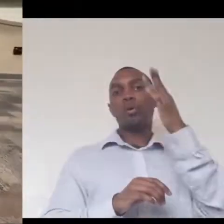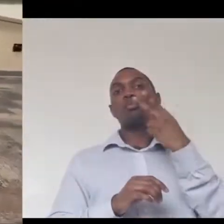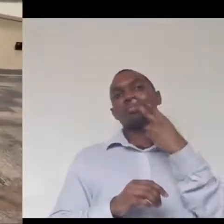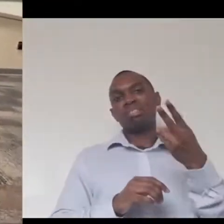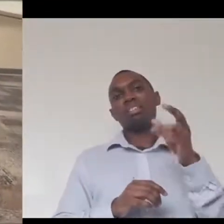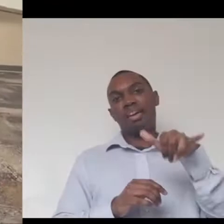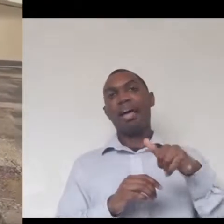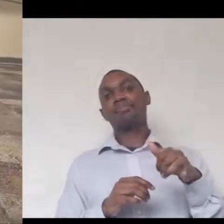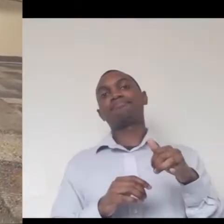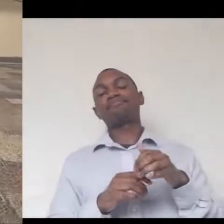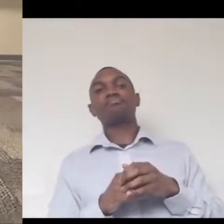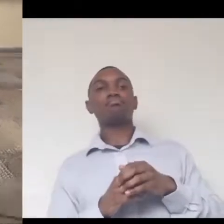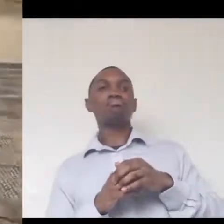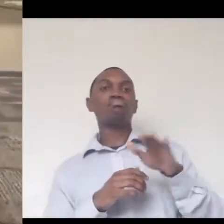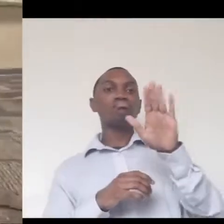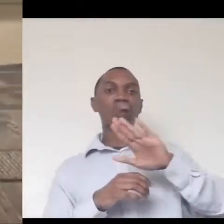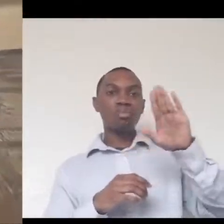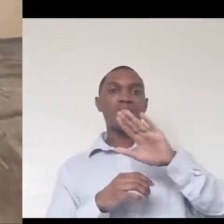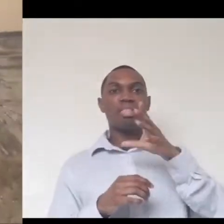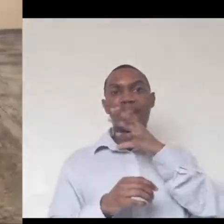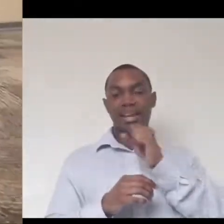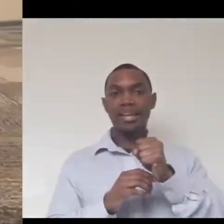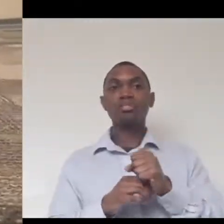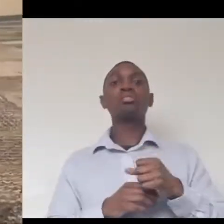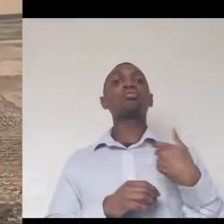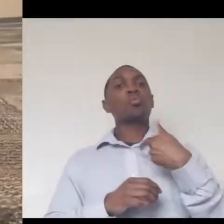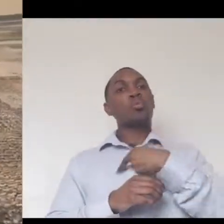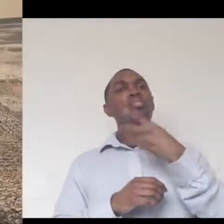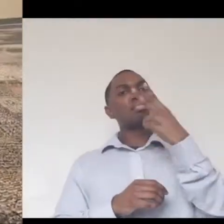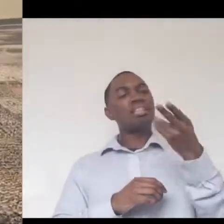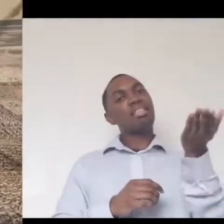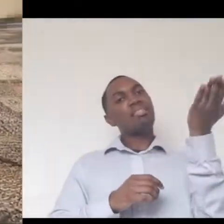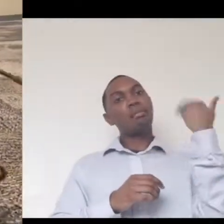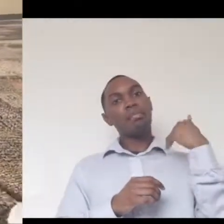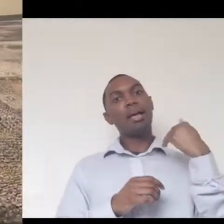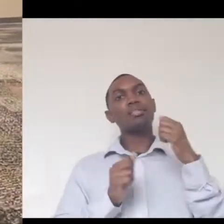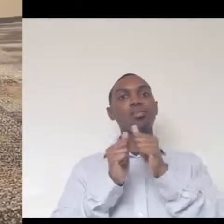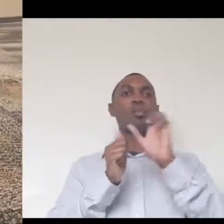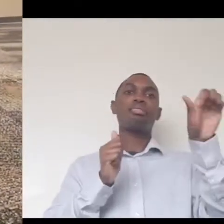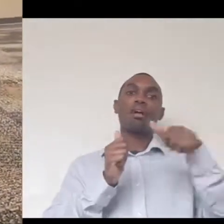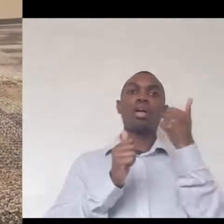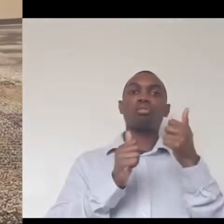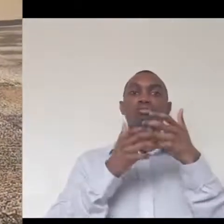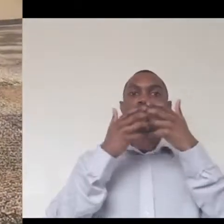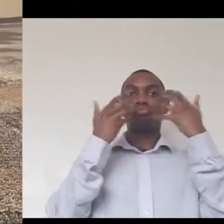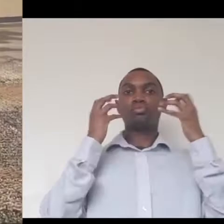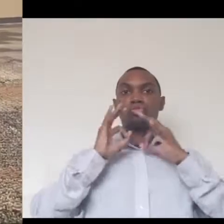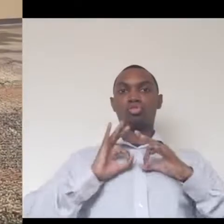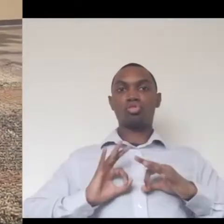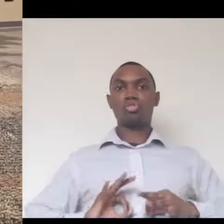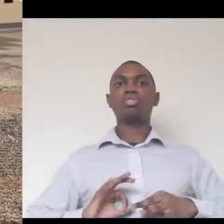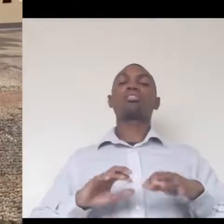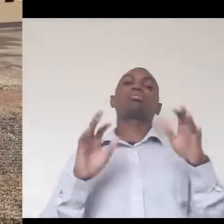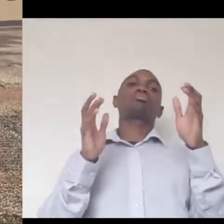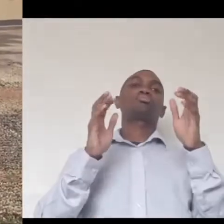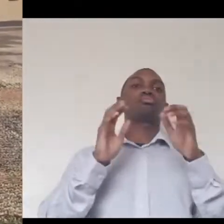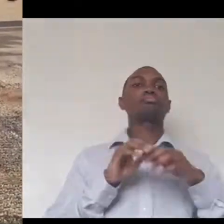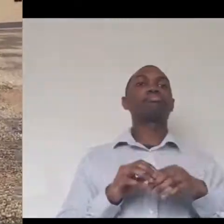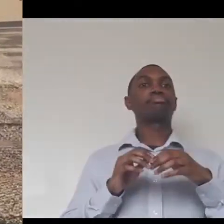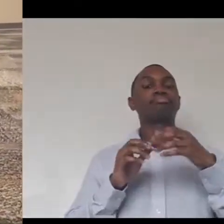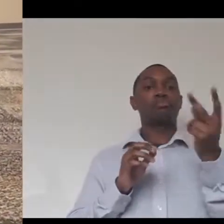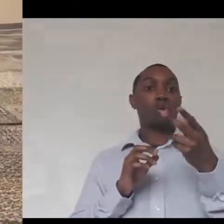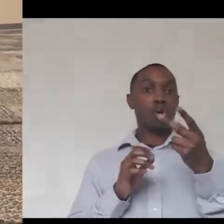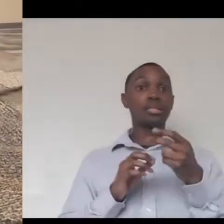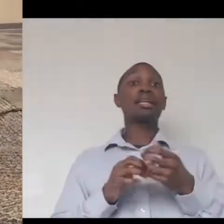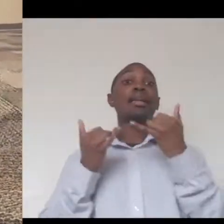with a lot of our other cheetah dogs that we've had in the past here at the Cincinnati Zoo. Kris and Remus are our seventh